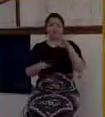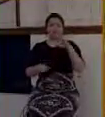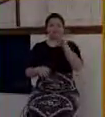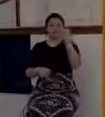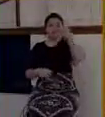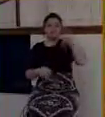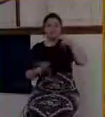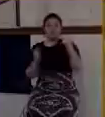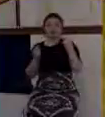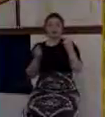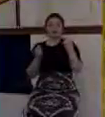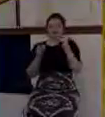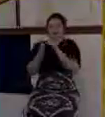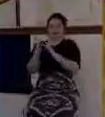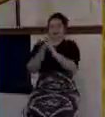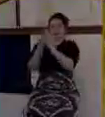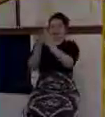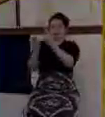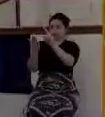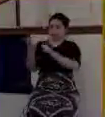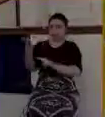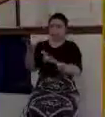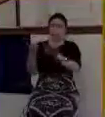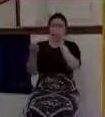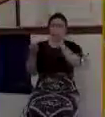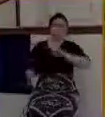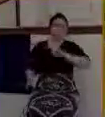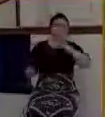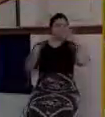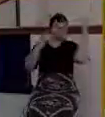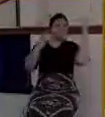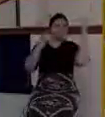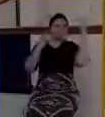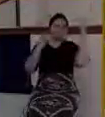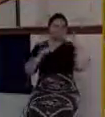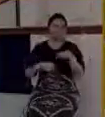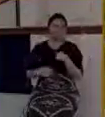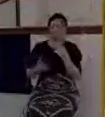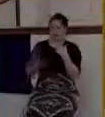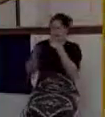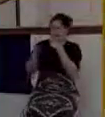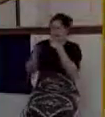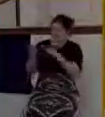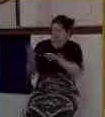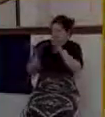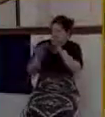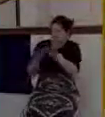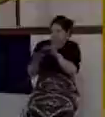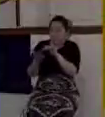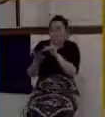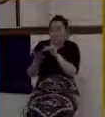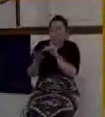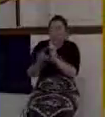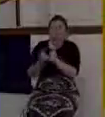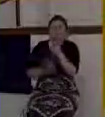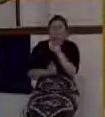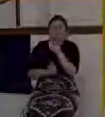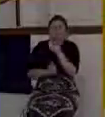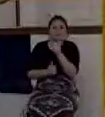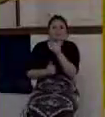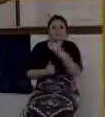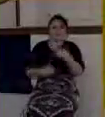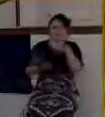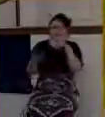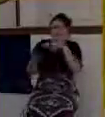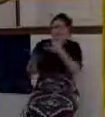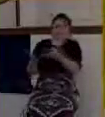Scripture correctly, they read into the Scripture something that's not there. And the technical terms, and I don't want to